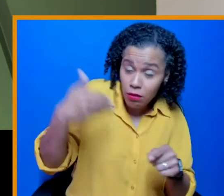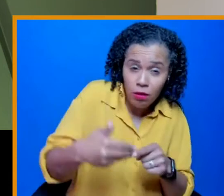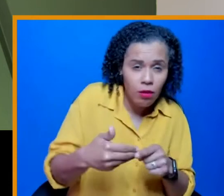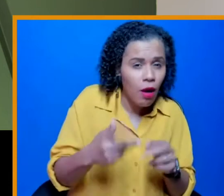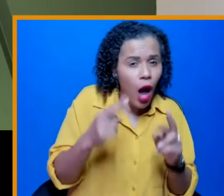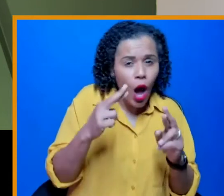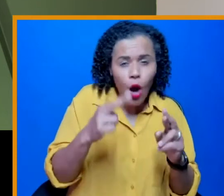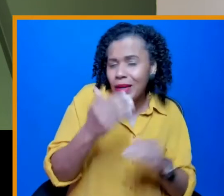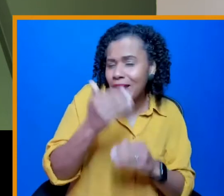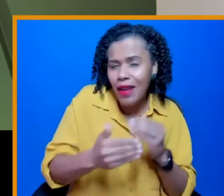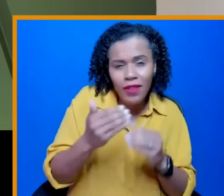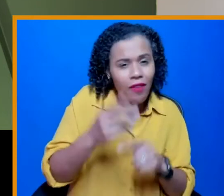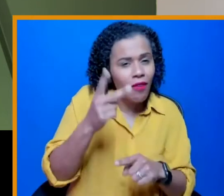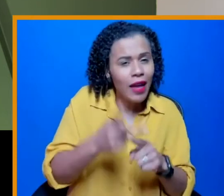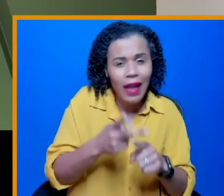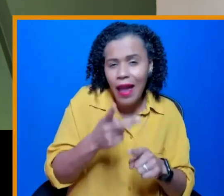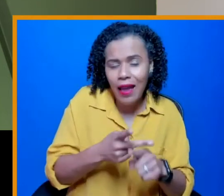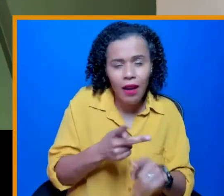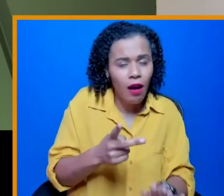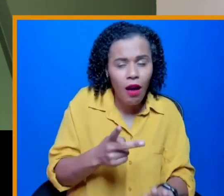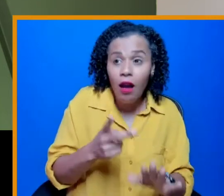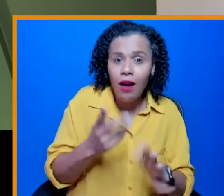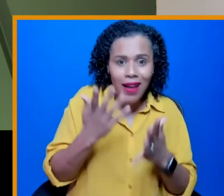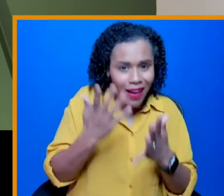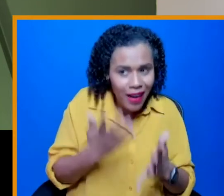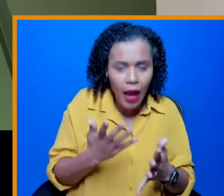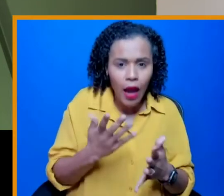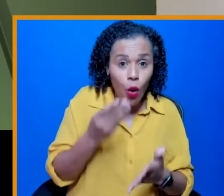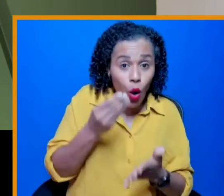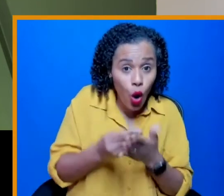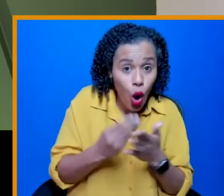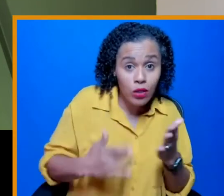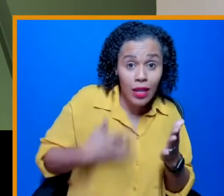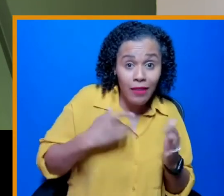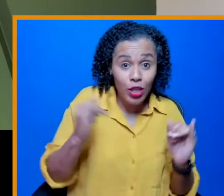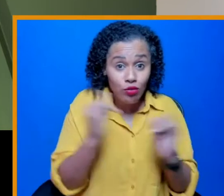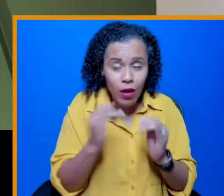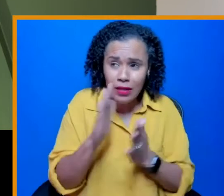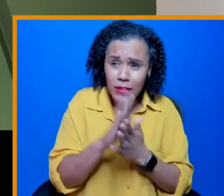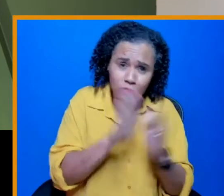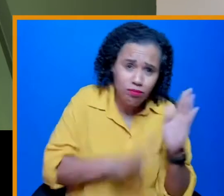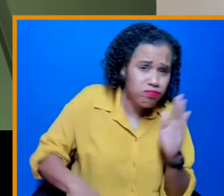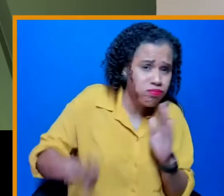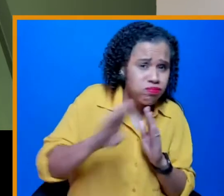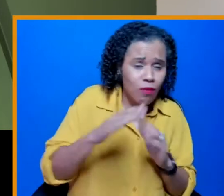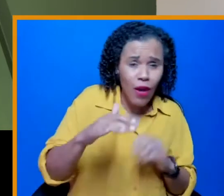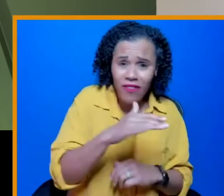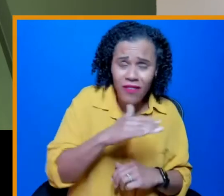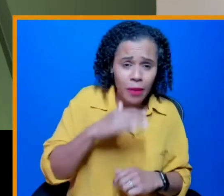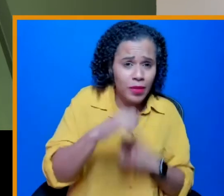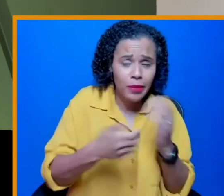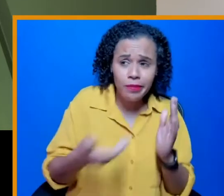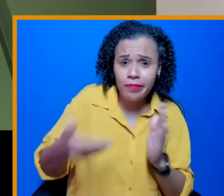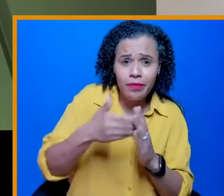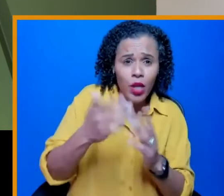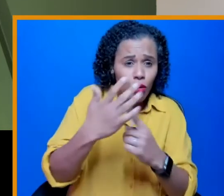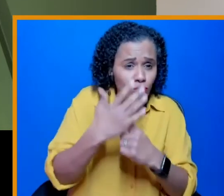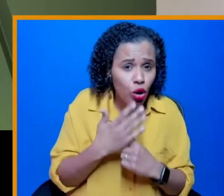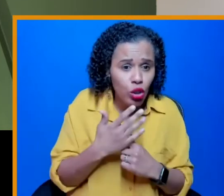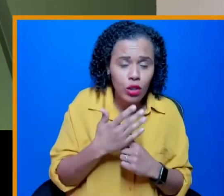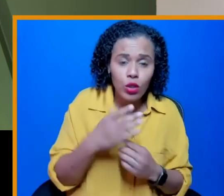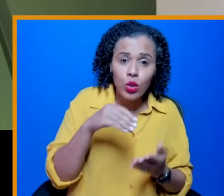endure, the current cost of living crisis is putting families all over this country under immense pressure. The cost of heating their homes,